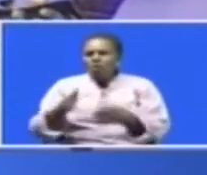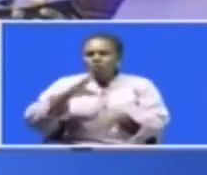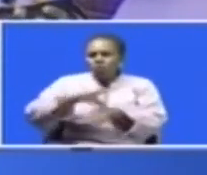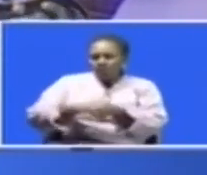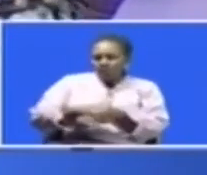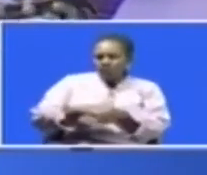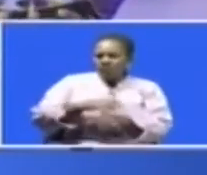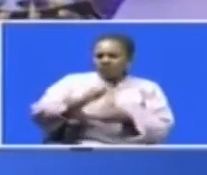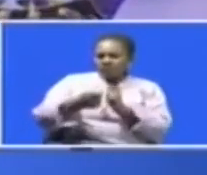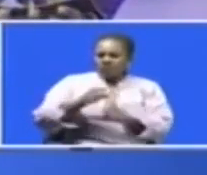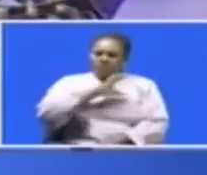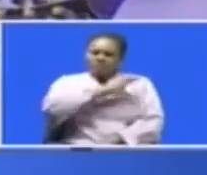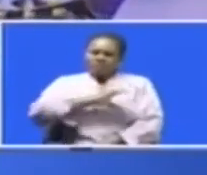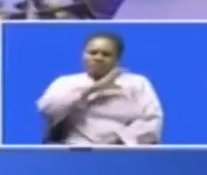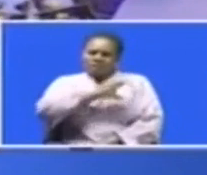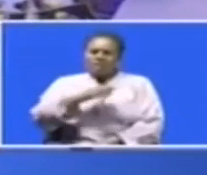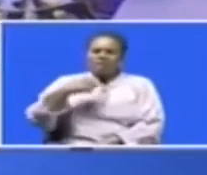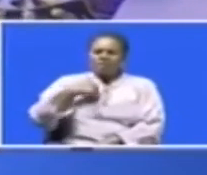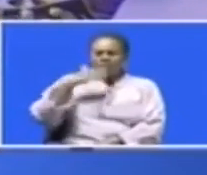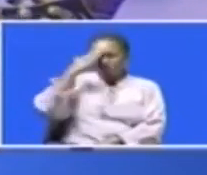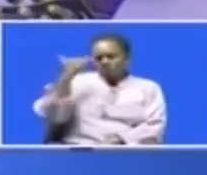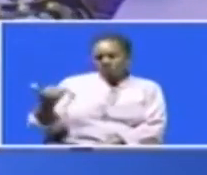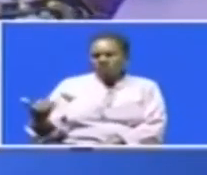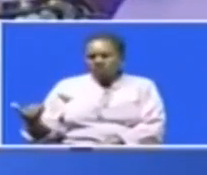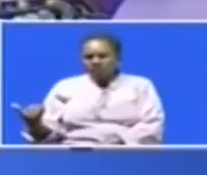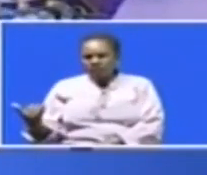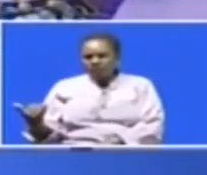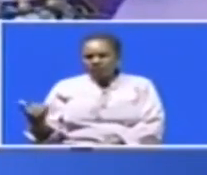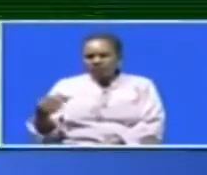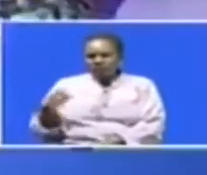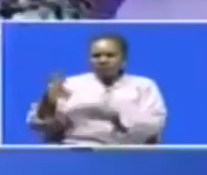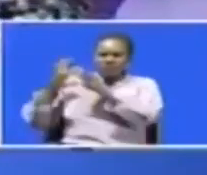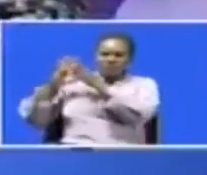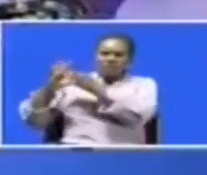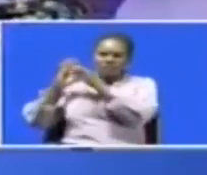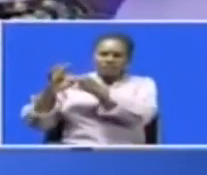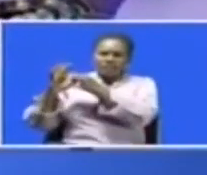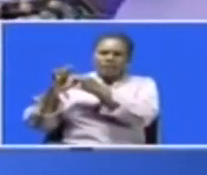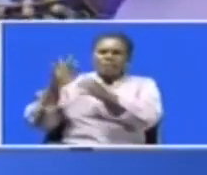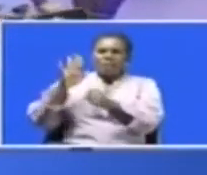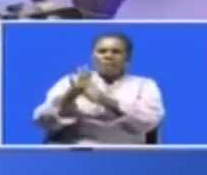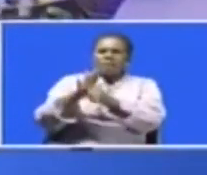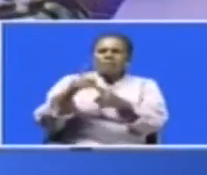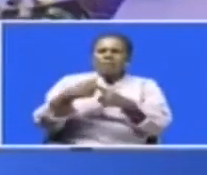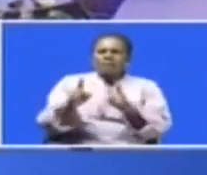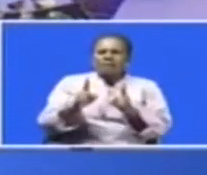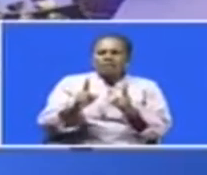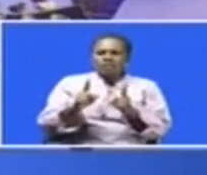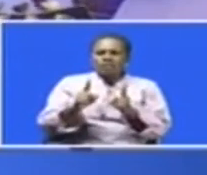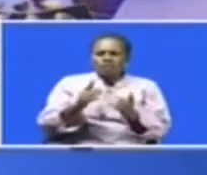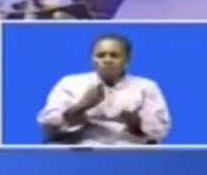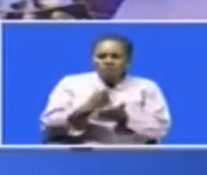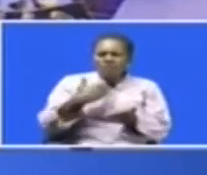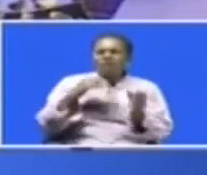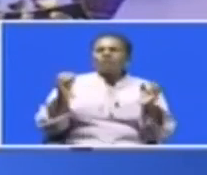character. Yeah. So one thing about I noticed with the kids here is the culture. There's a lot of tradition, but there's not a lot of artistry. And